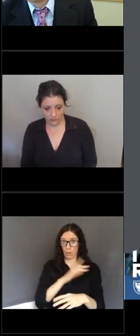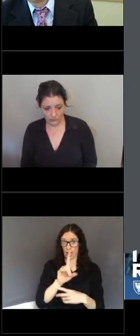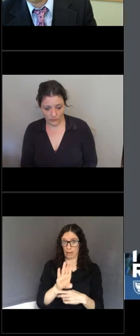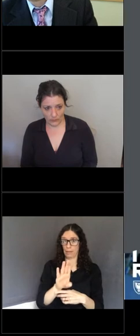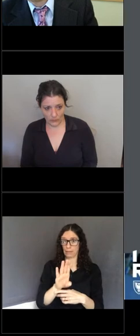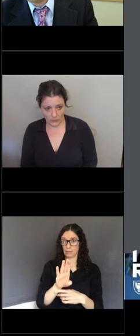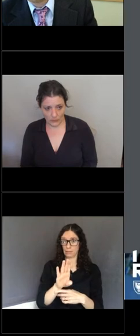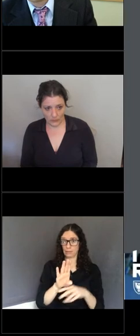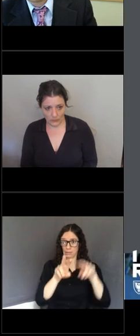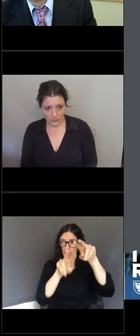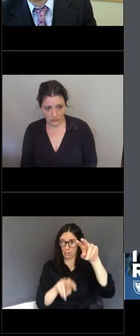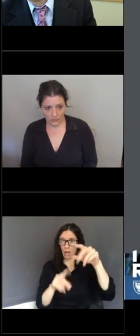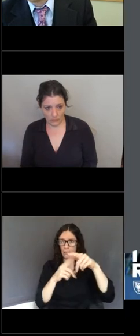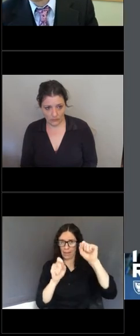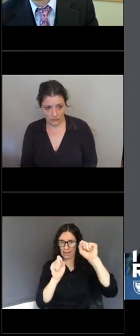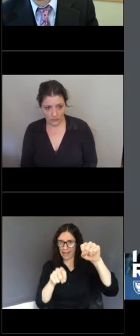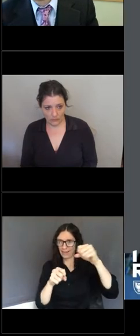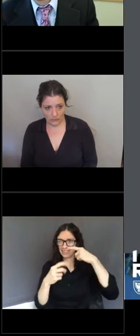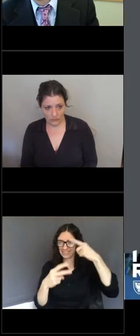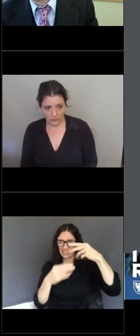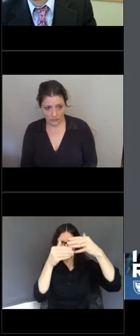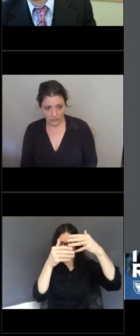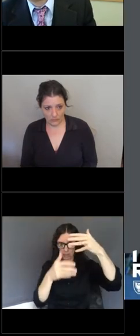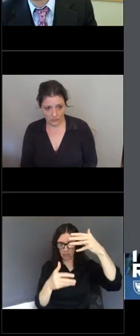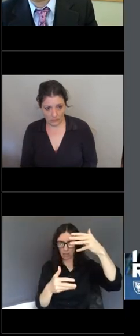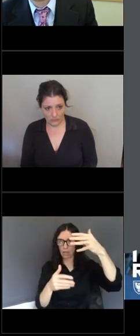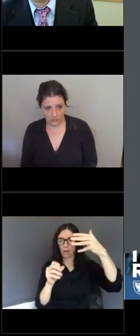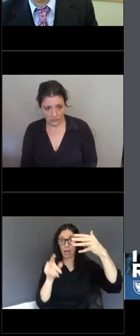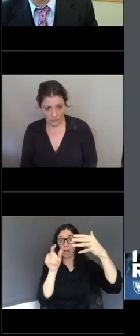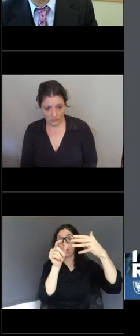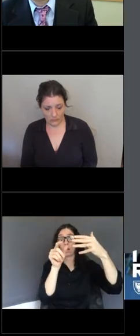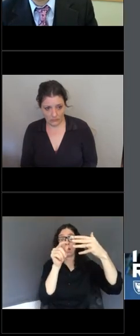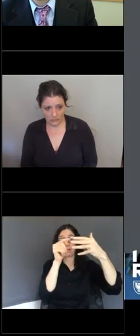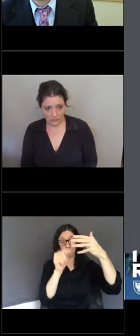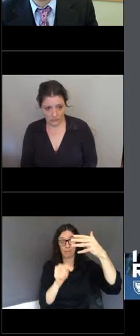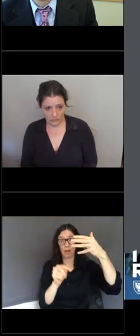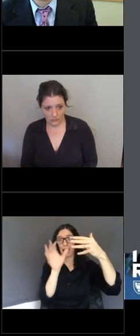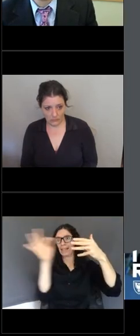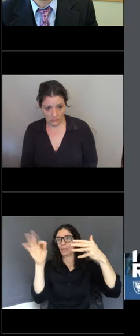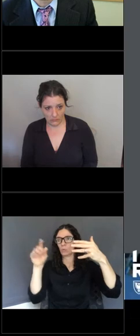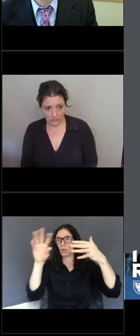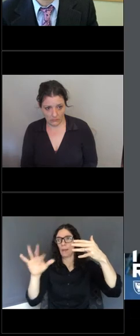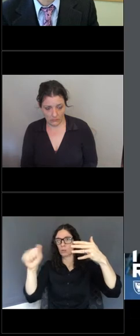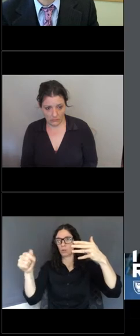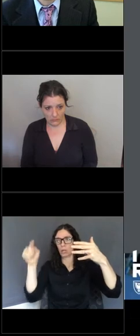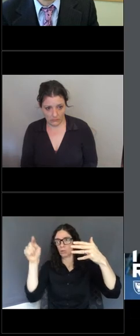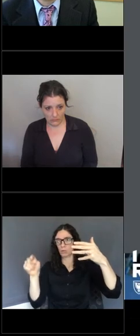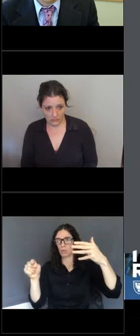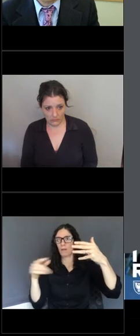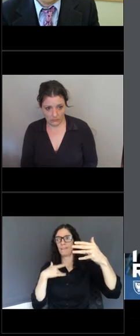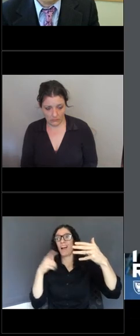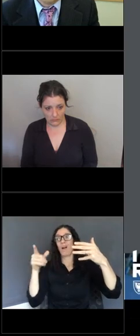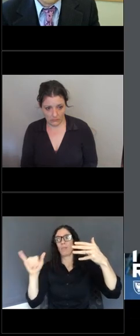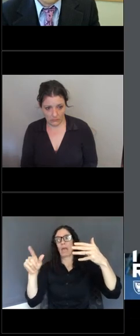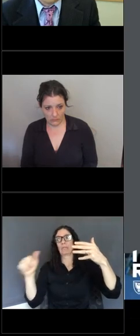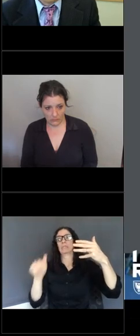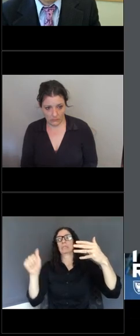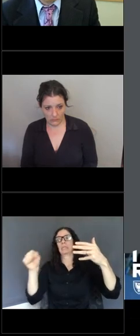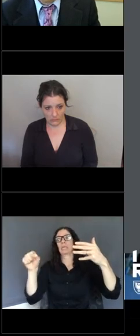these individual items that are linked to specific effects of climate change and ultimately build themselves a customizable